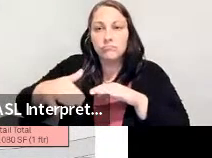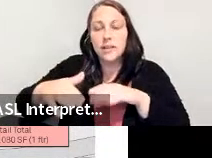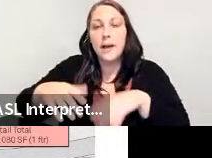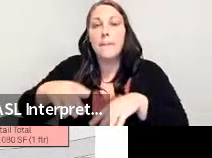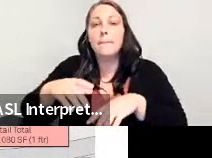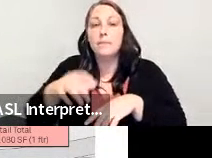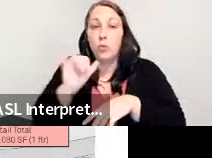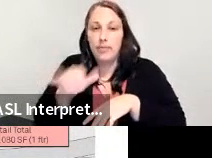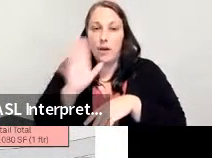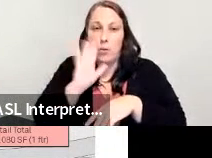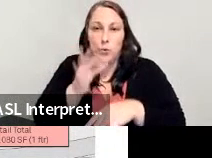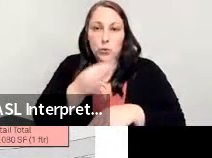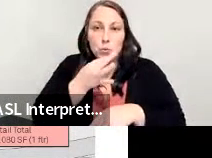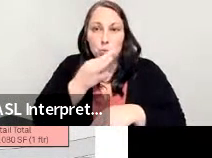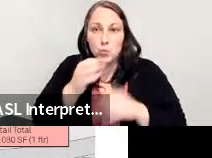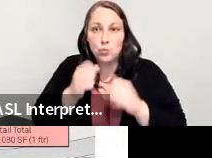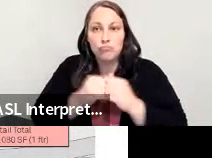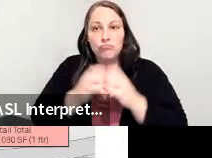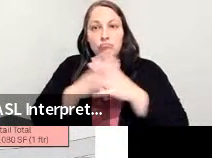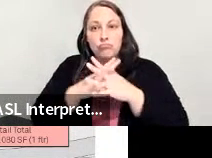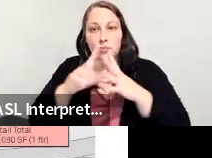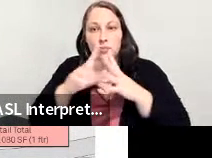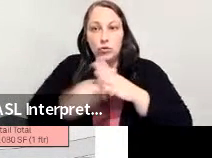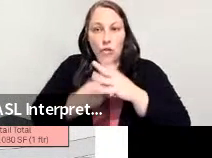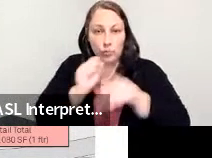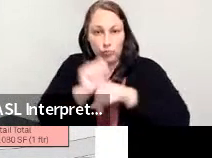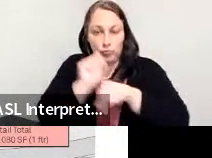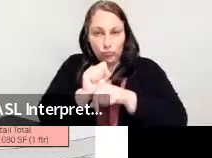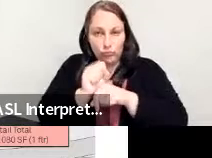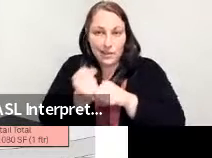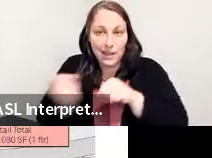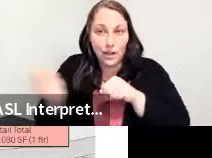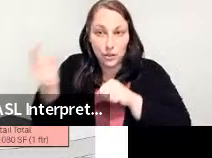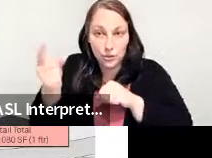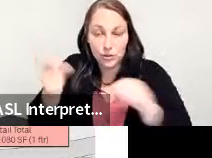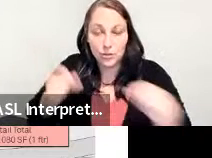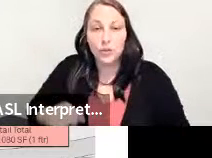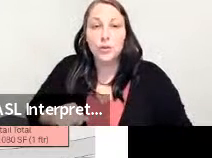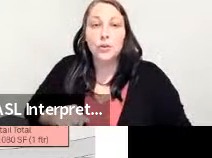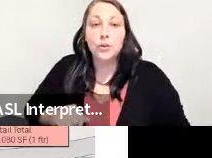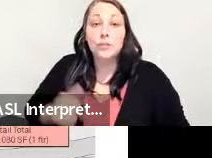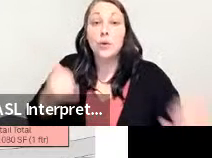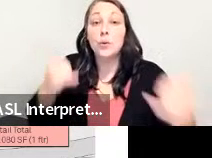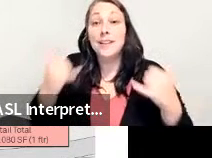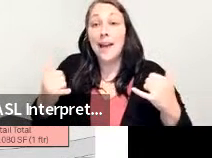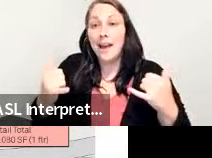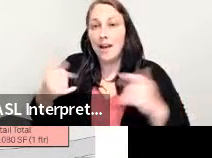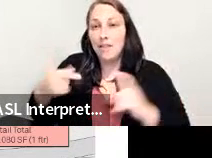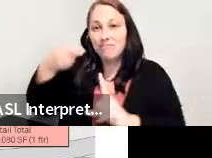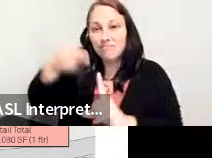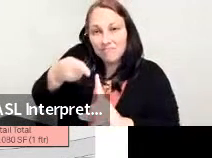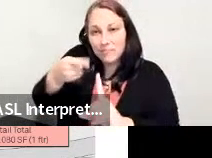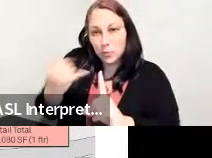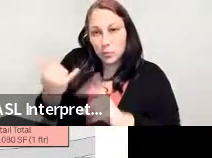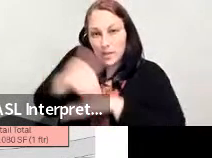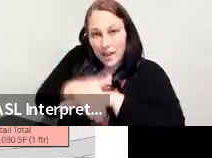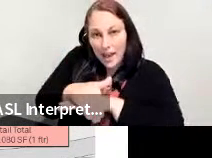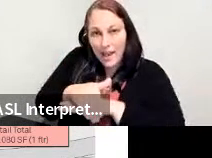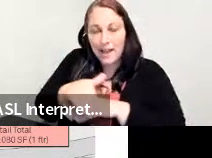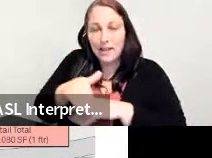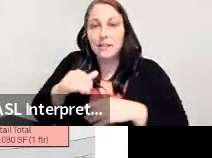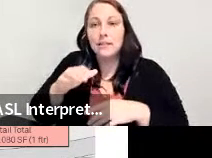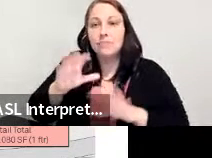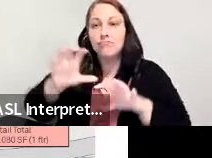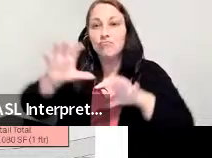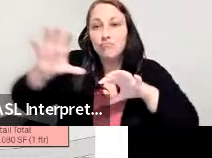that. And what we're here tonight to talk about is Parcel 4, which is our second phase of